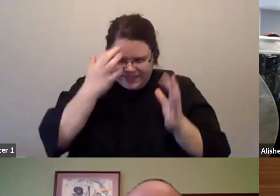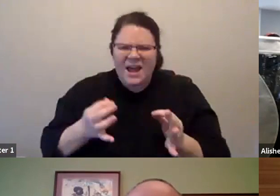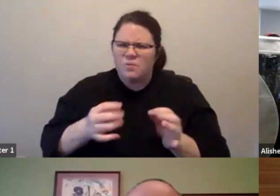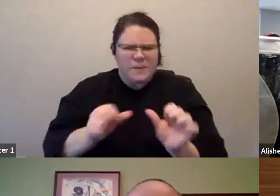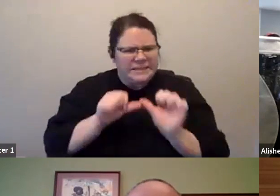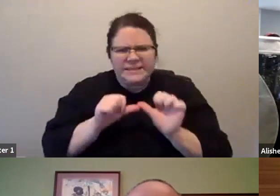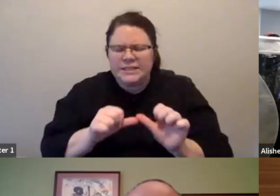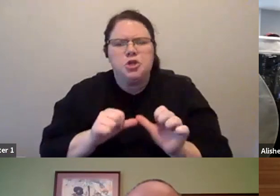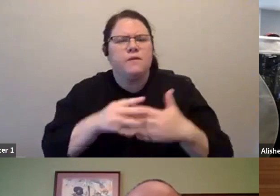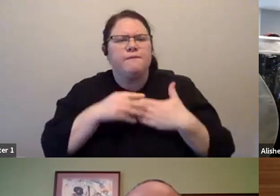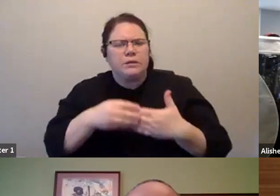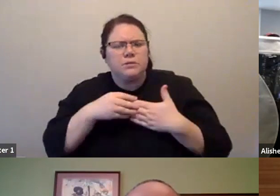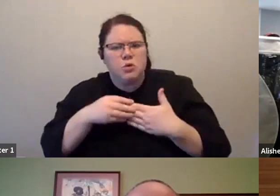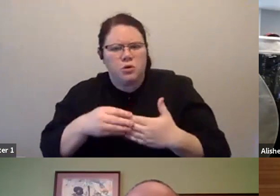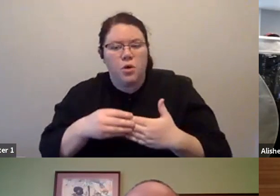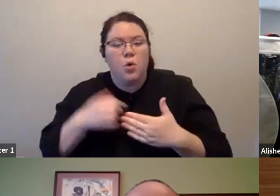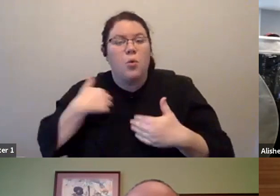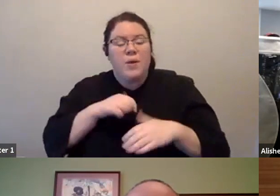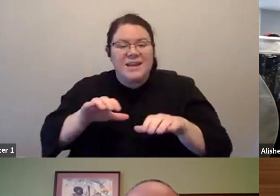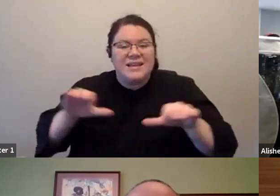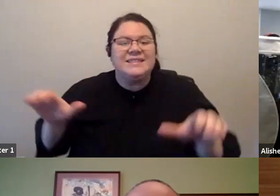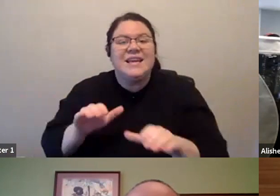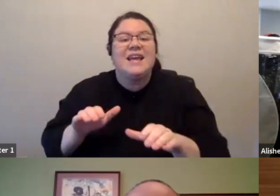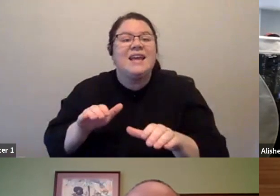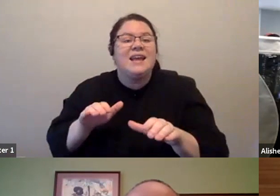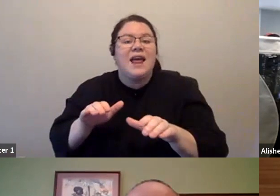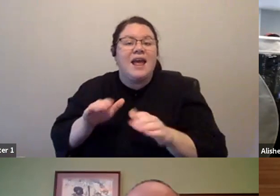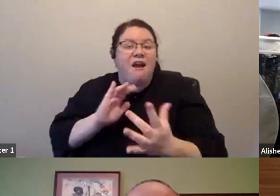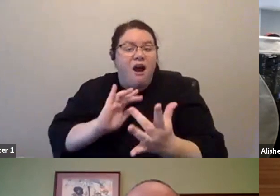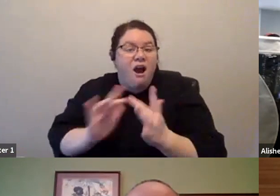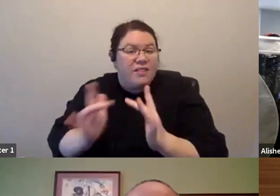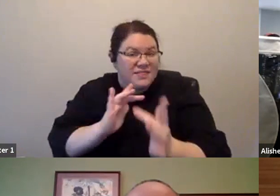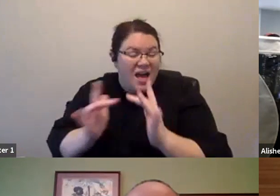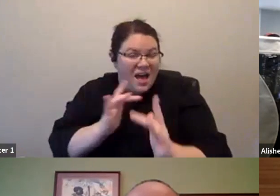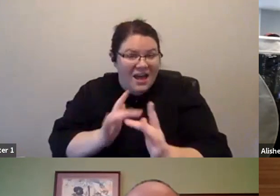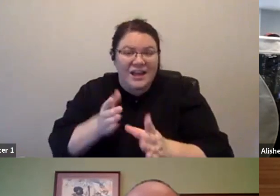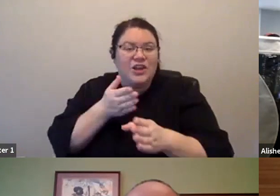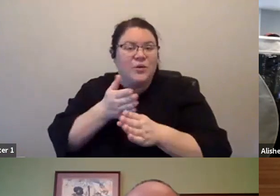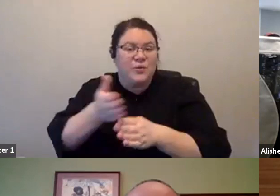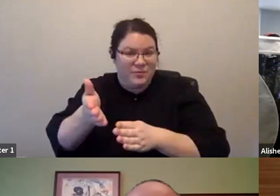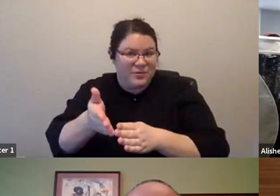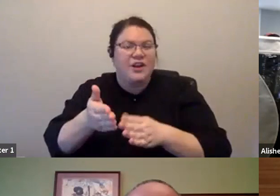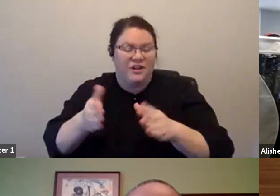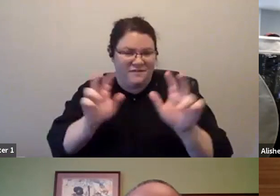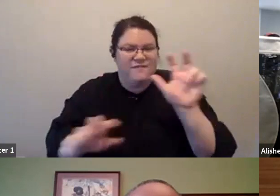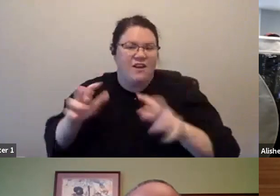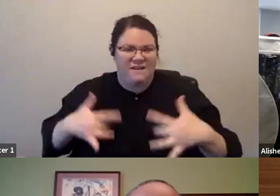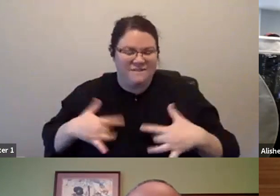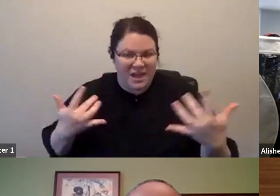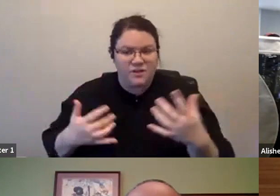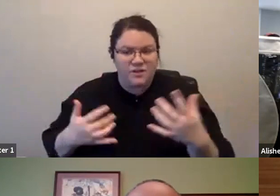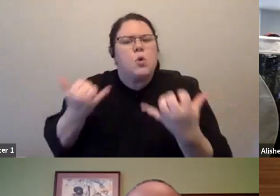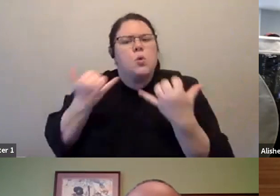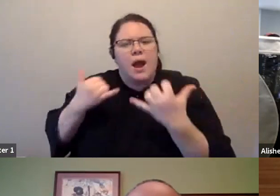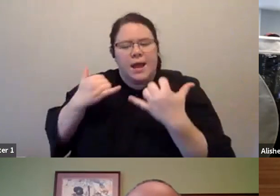We conducted our virtual career fair as well. And so we're currently also reaching out to hire some